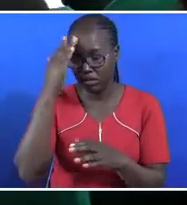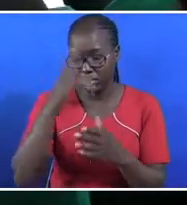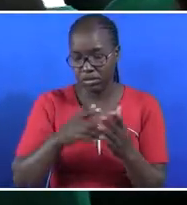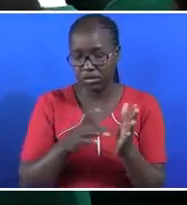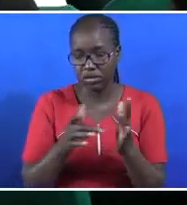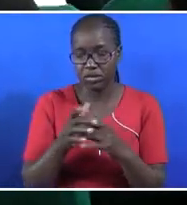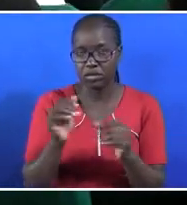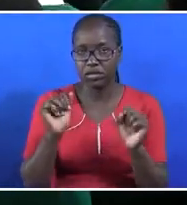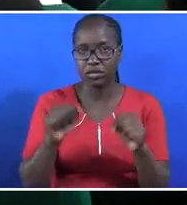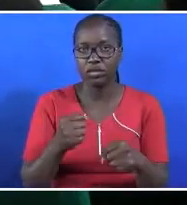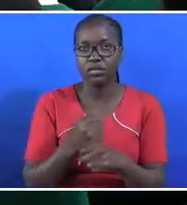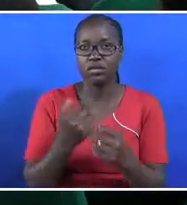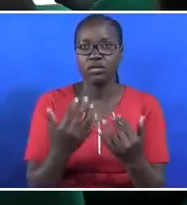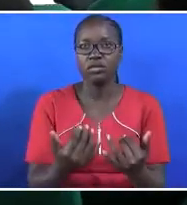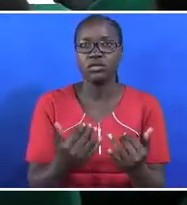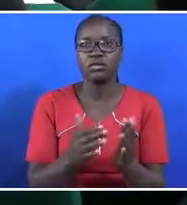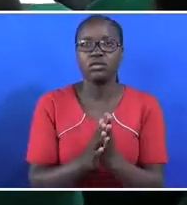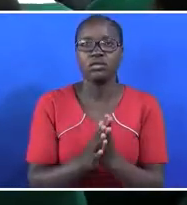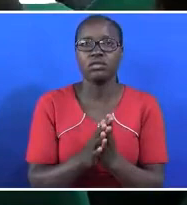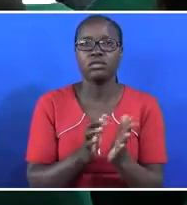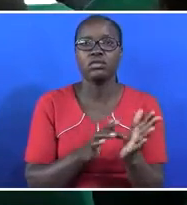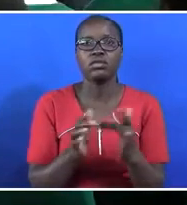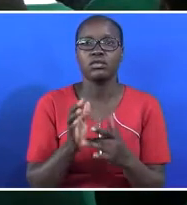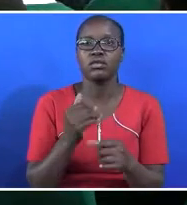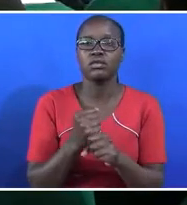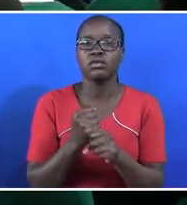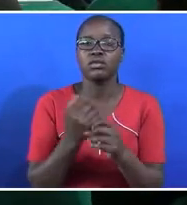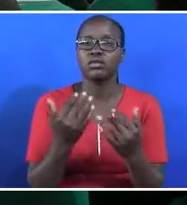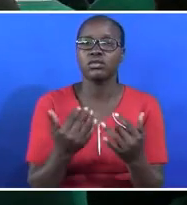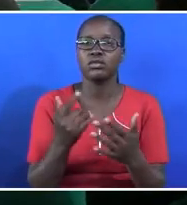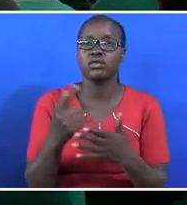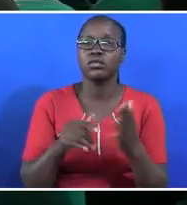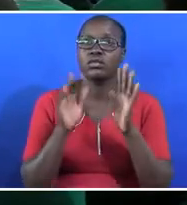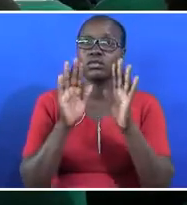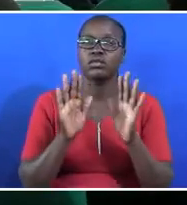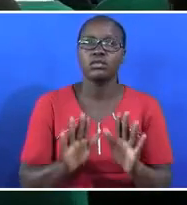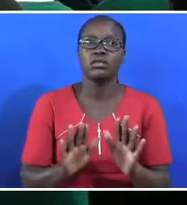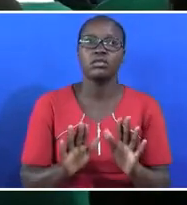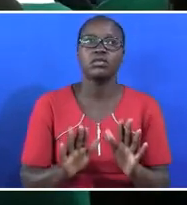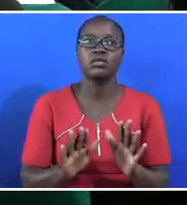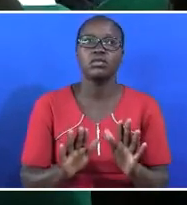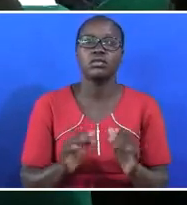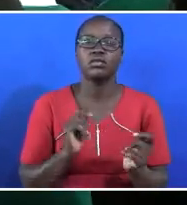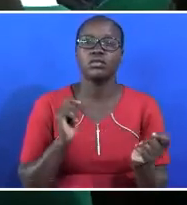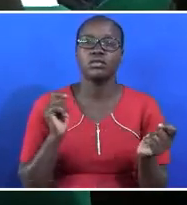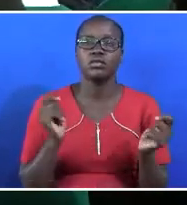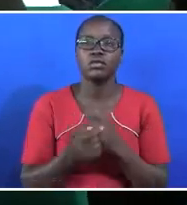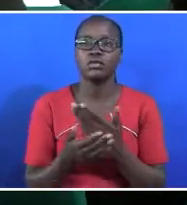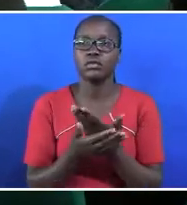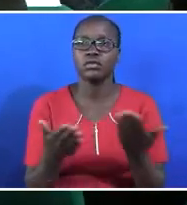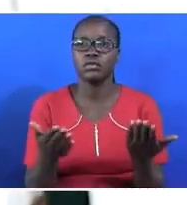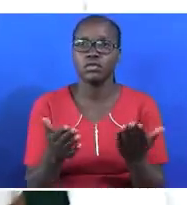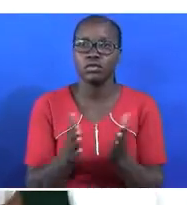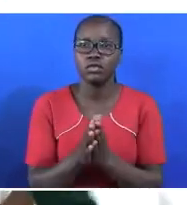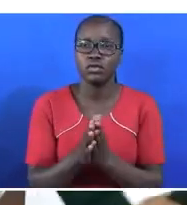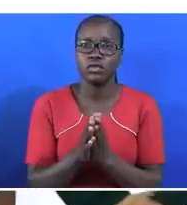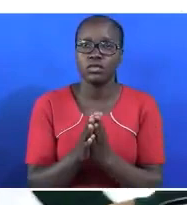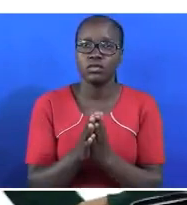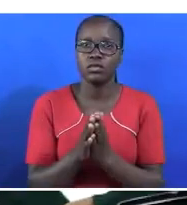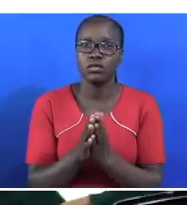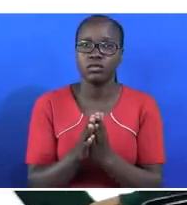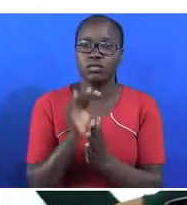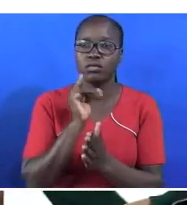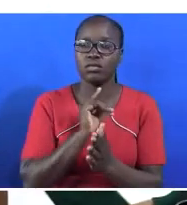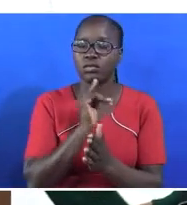now. What Jesus can do now is what's important. He can change you. He can refine you. He says in